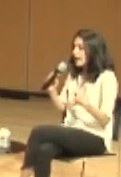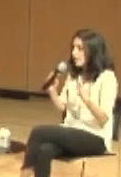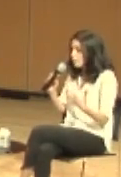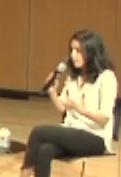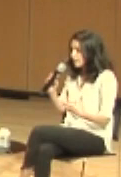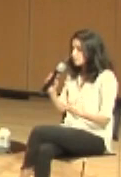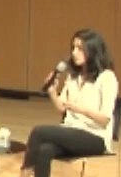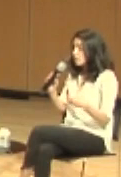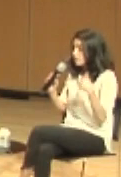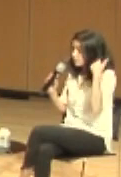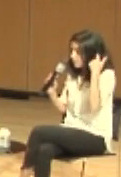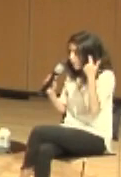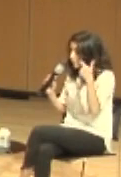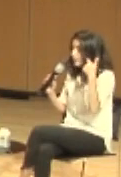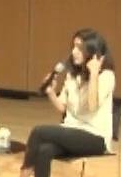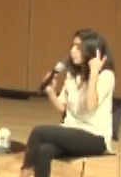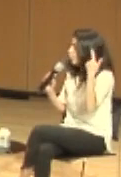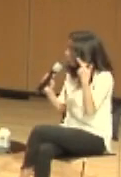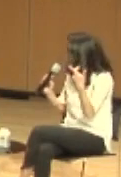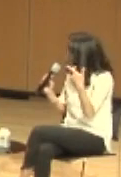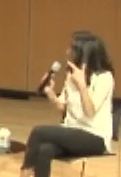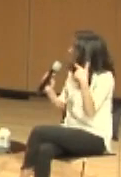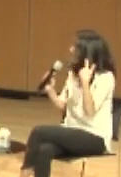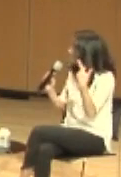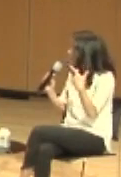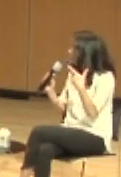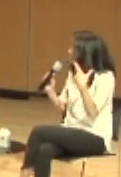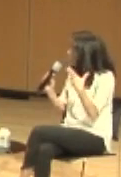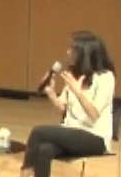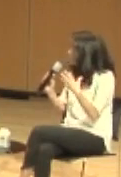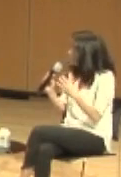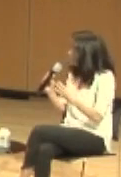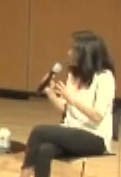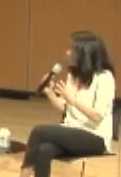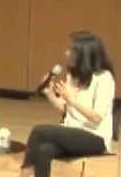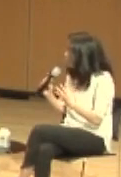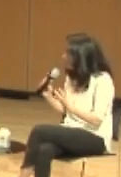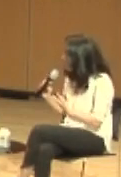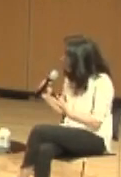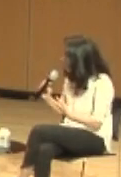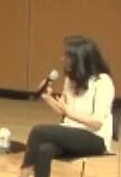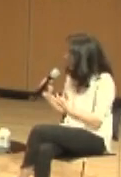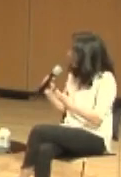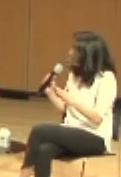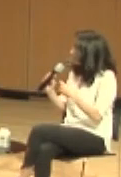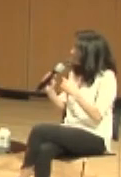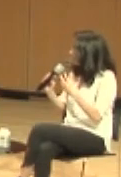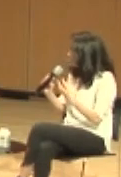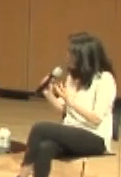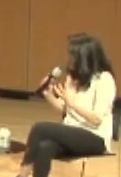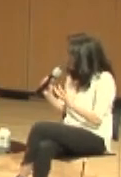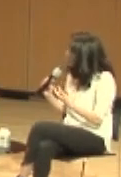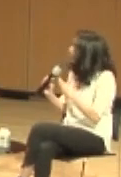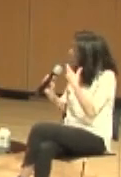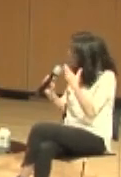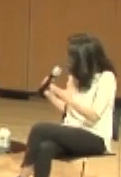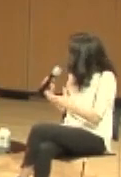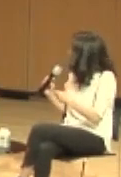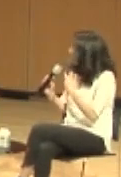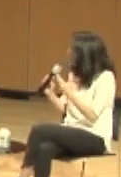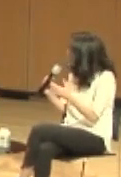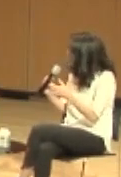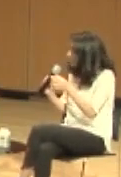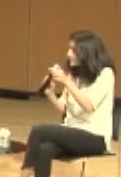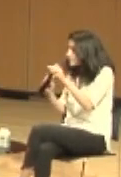see how much thought and work went into simply saying you know